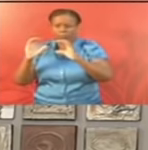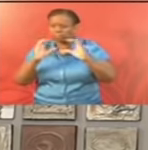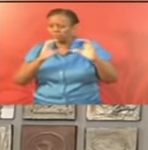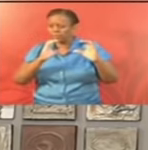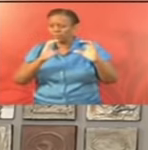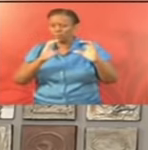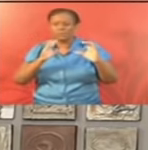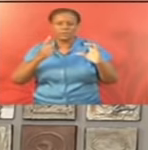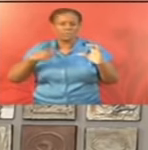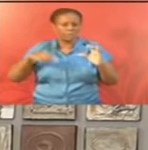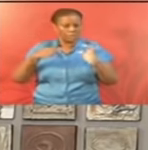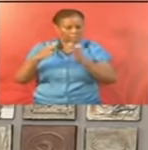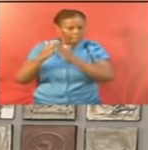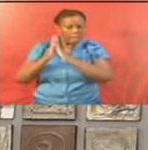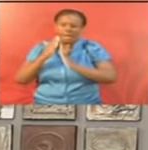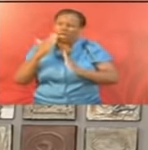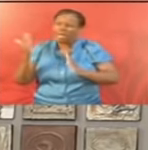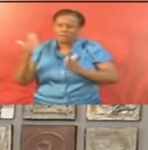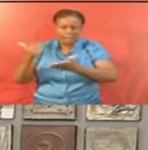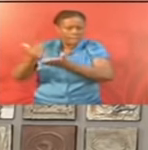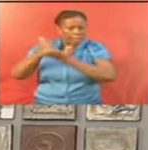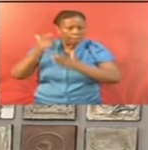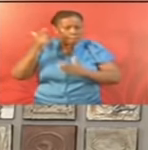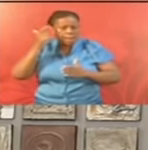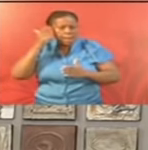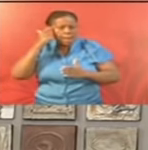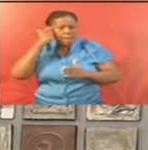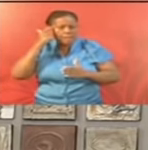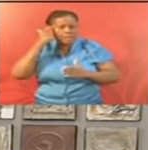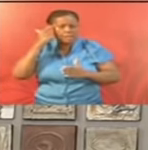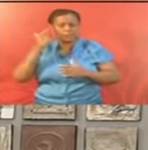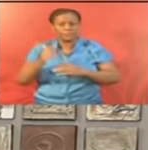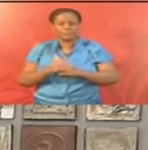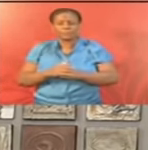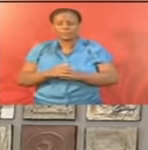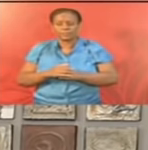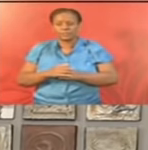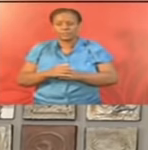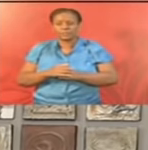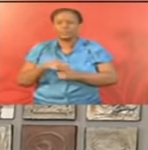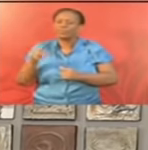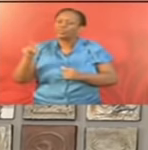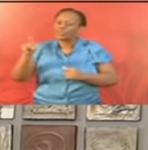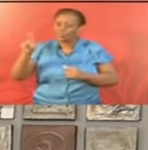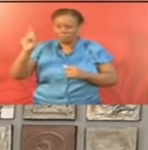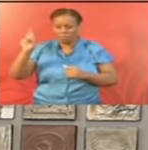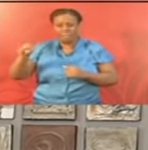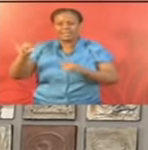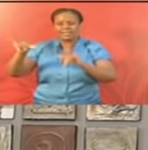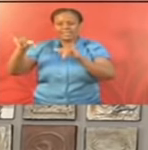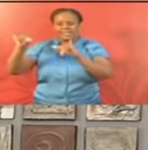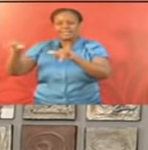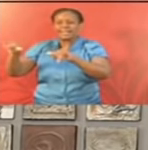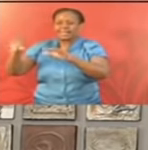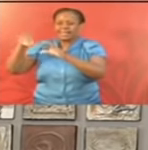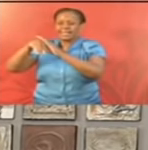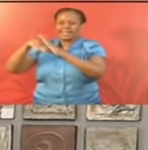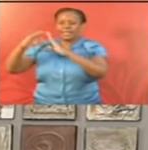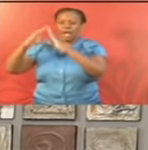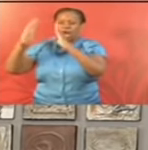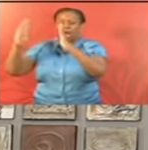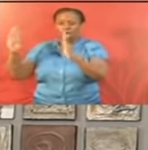and remind them to remain indoors, and we ask whether that has been